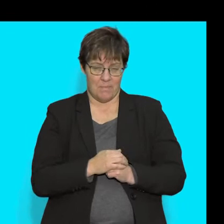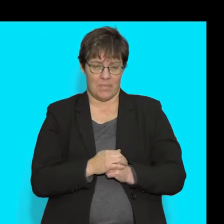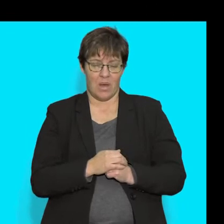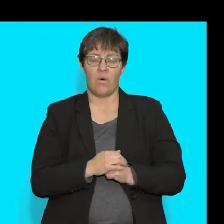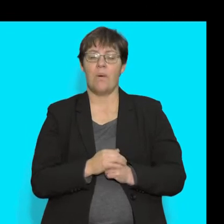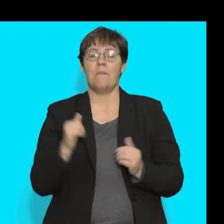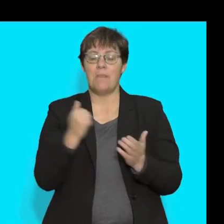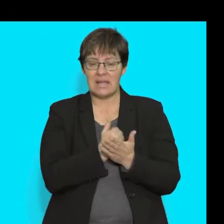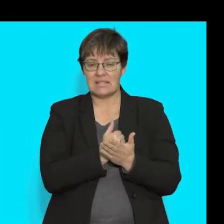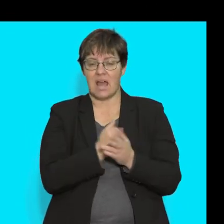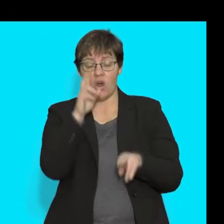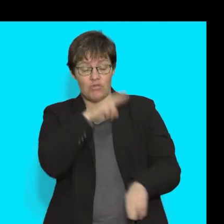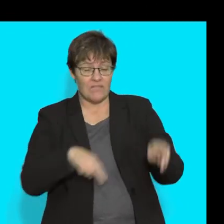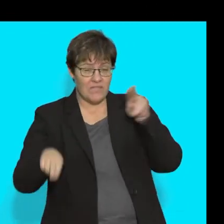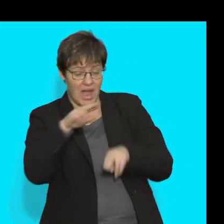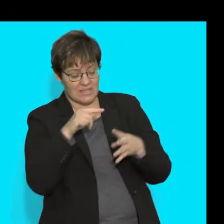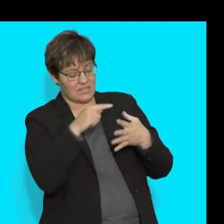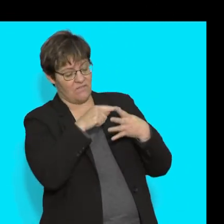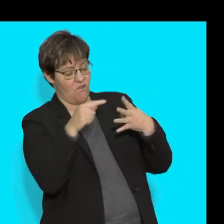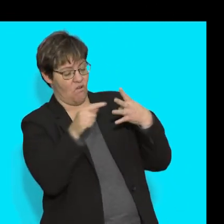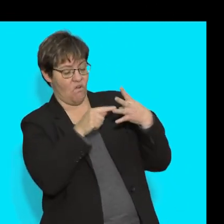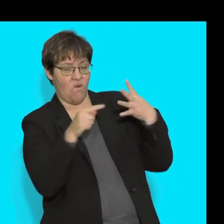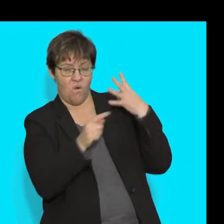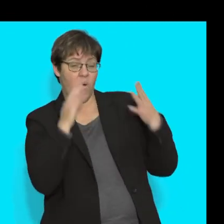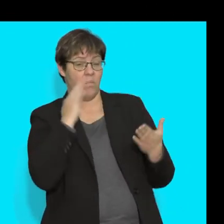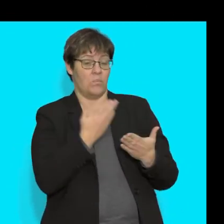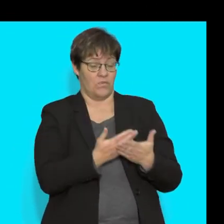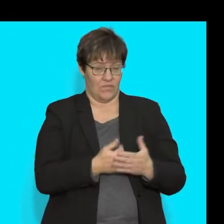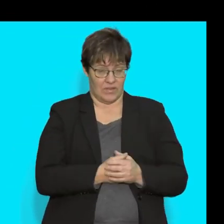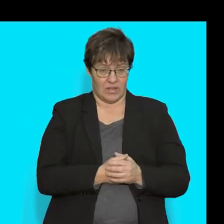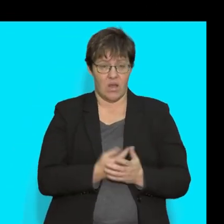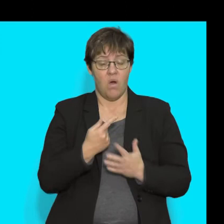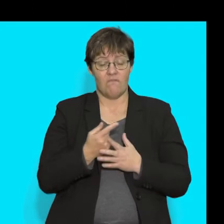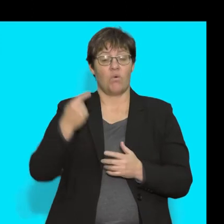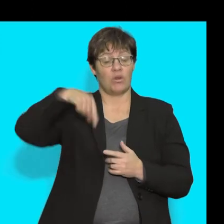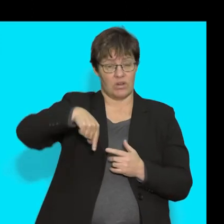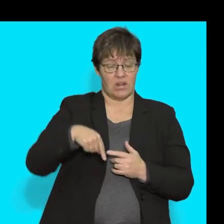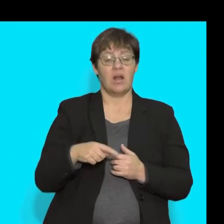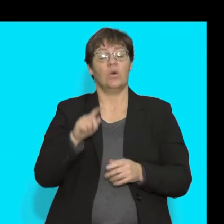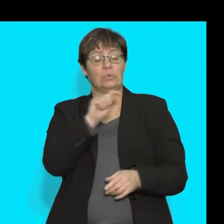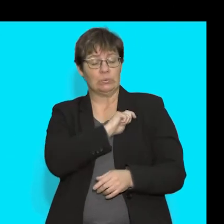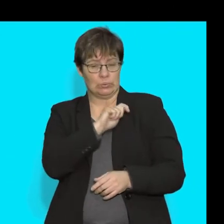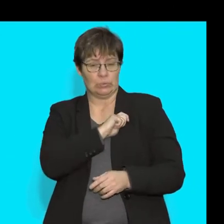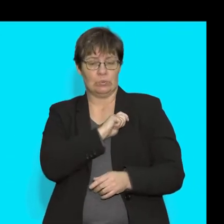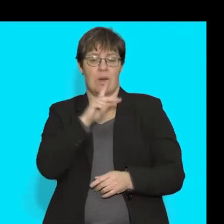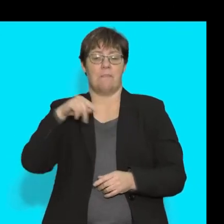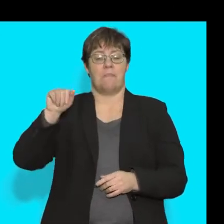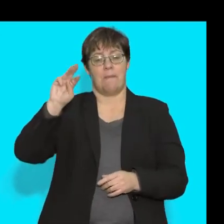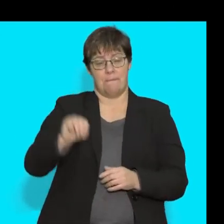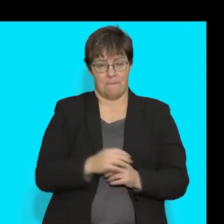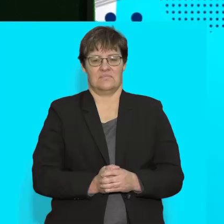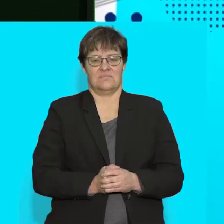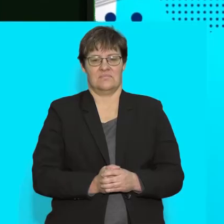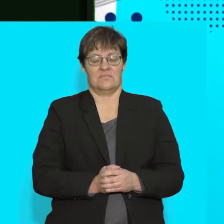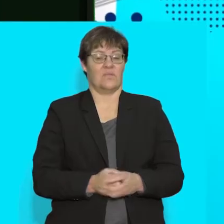I said you need to revise the 4 ways of proving that a quadrilateral is a